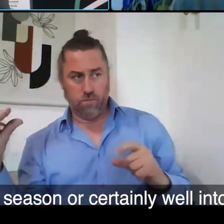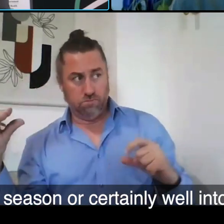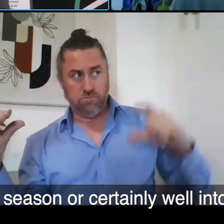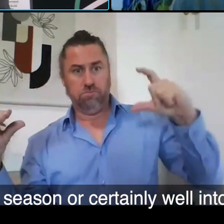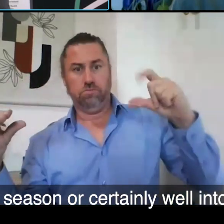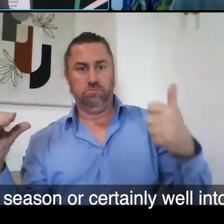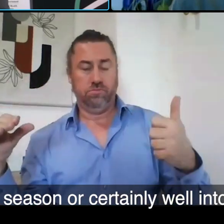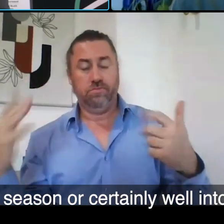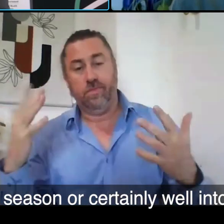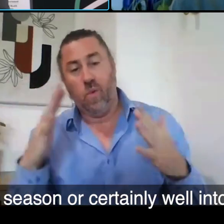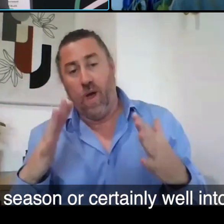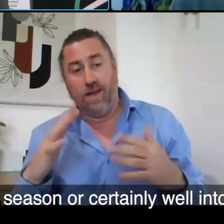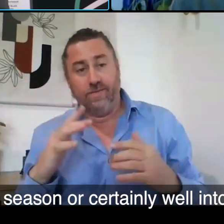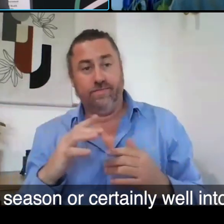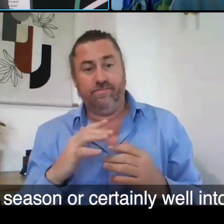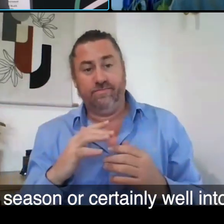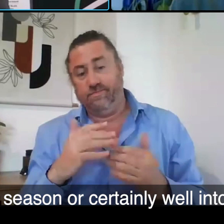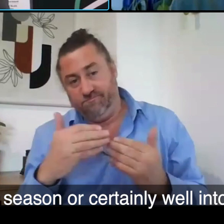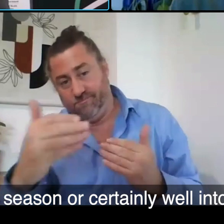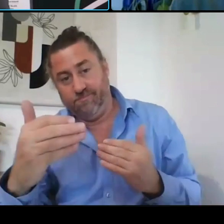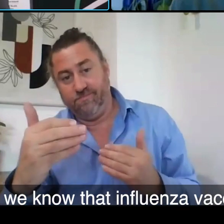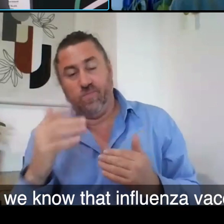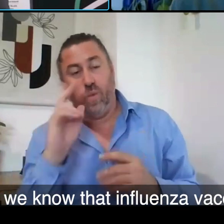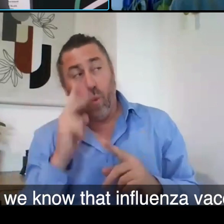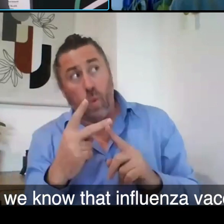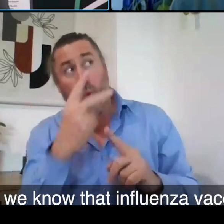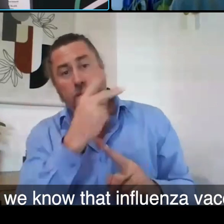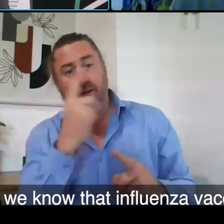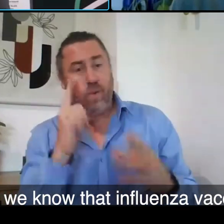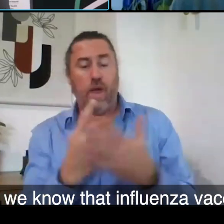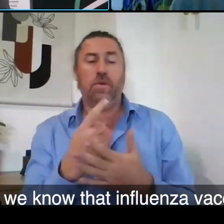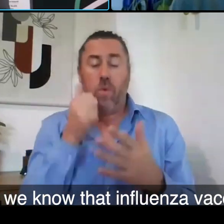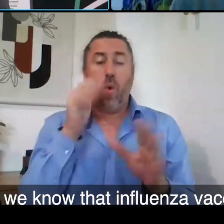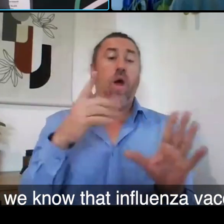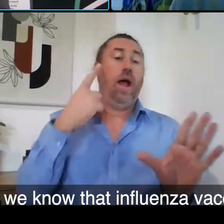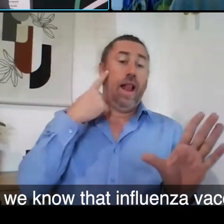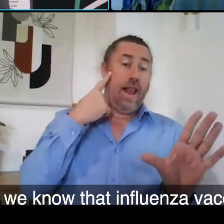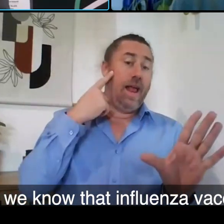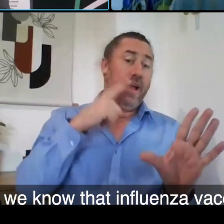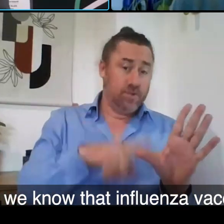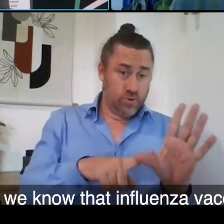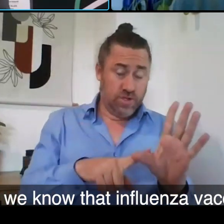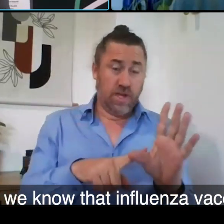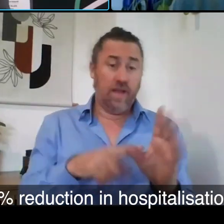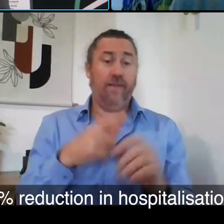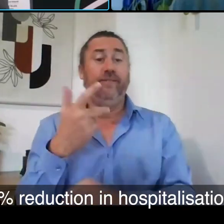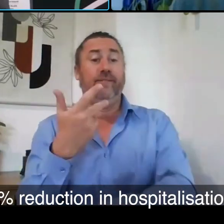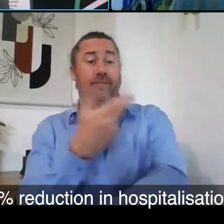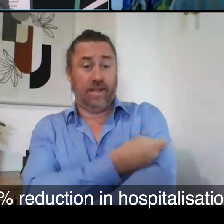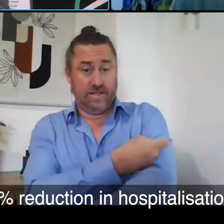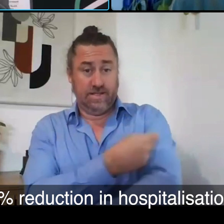until after the season, or certainly well into the season. But last year, we know that influenza vaccine actually